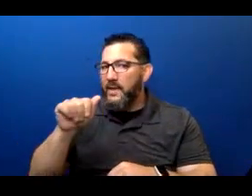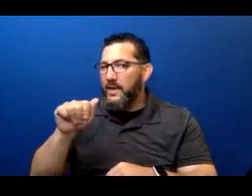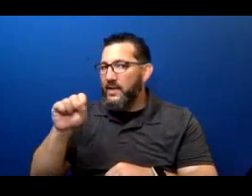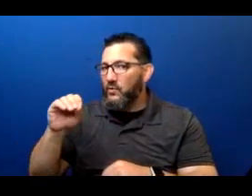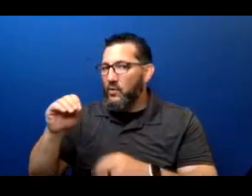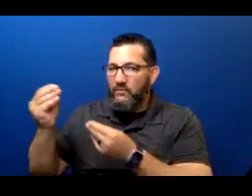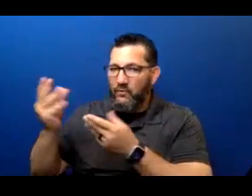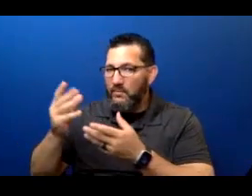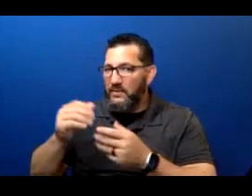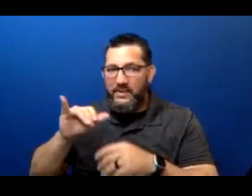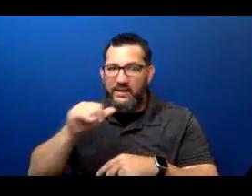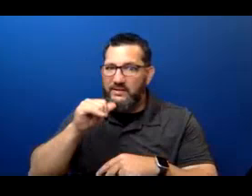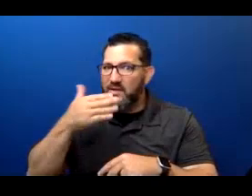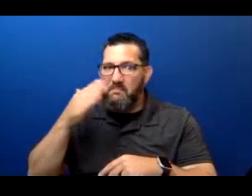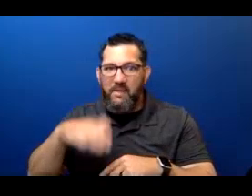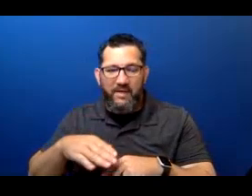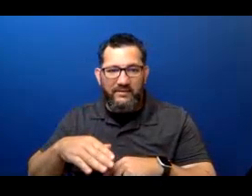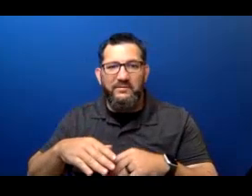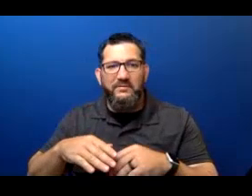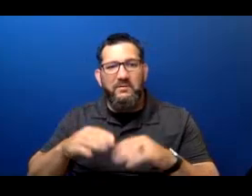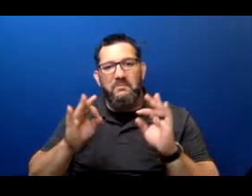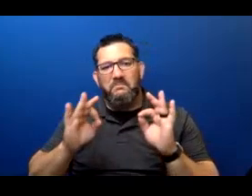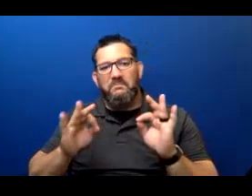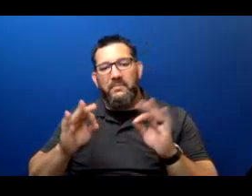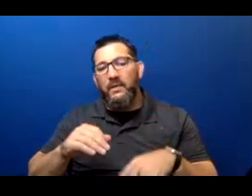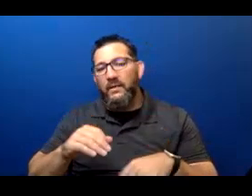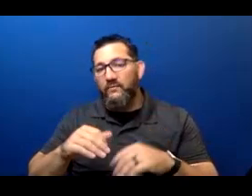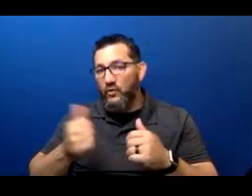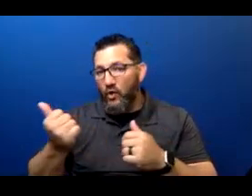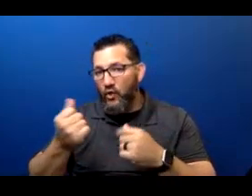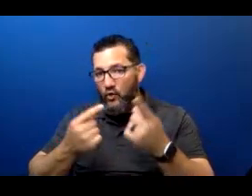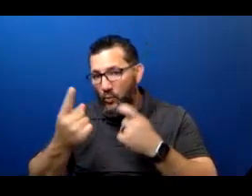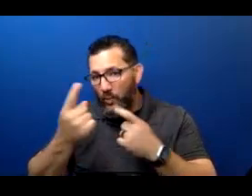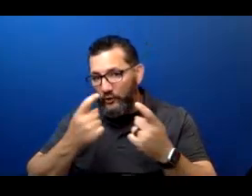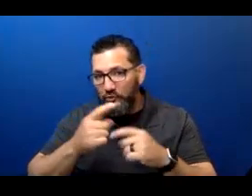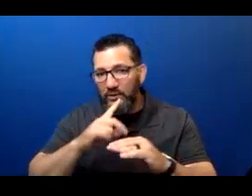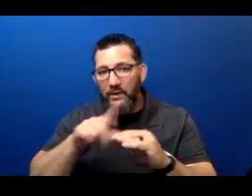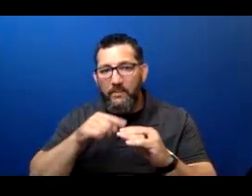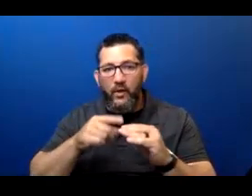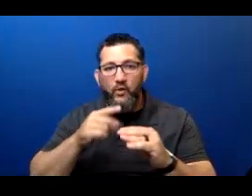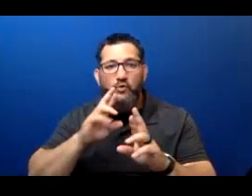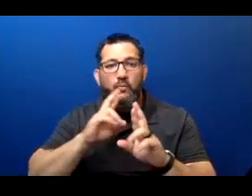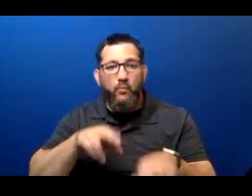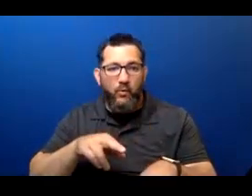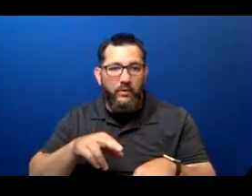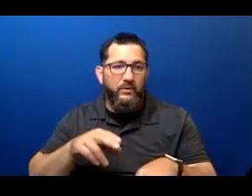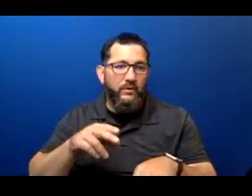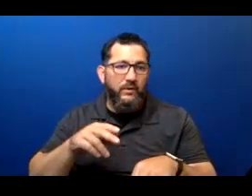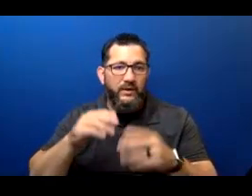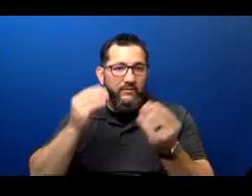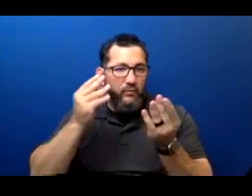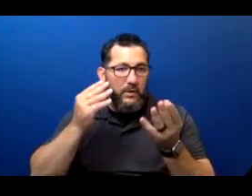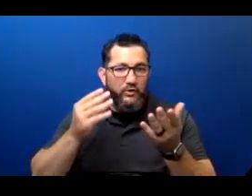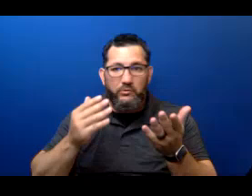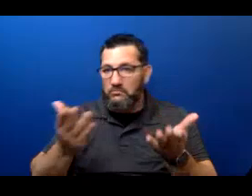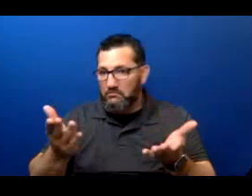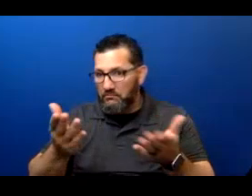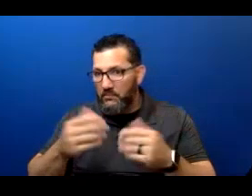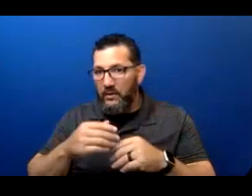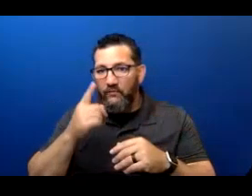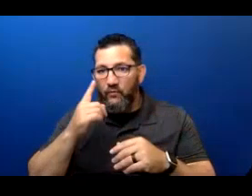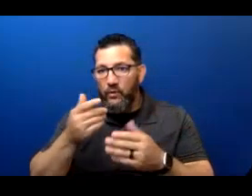to find ourselves. If there are any other questions about the report and the update that I've provided, Mr. Chair